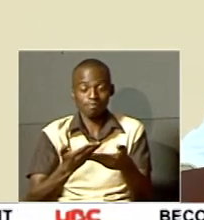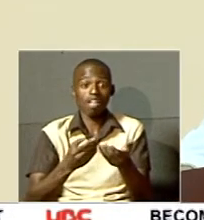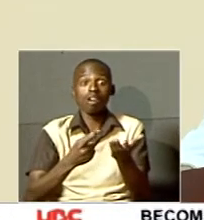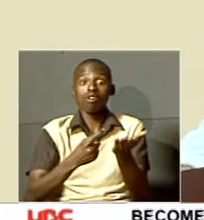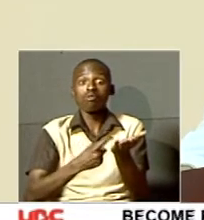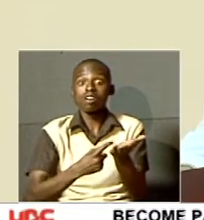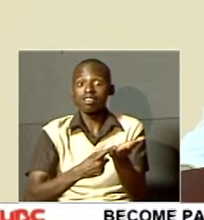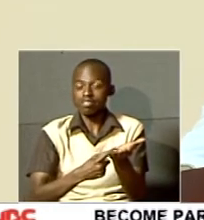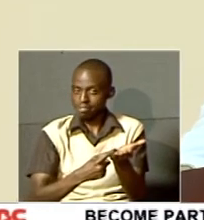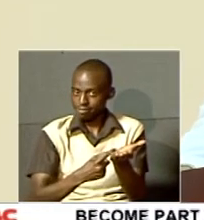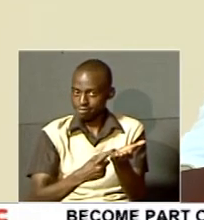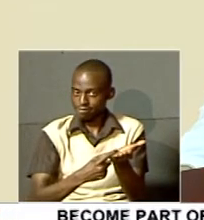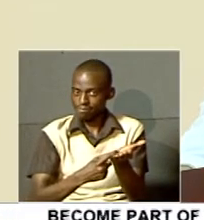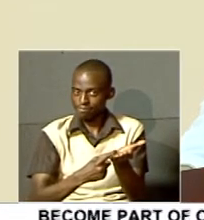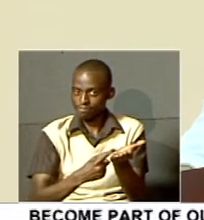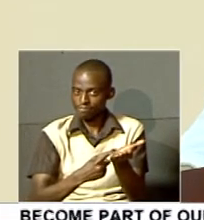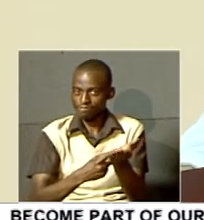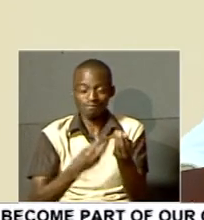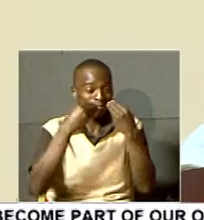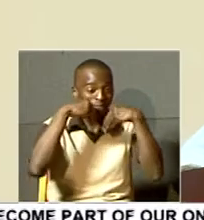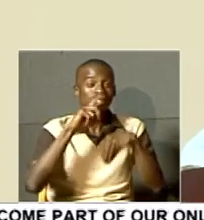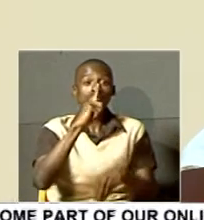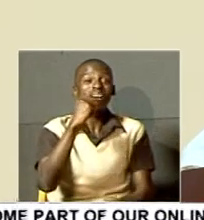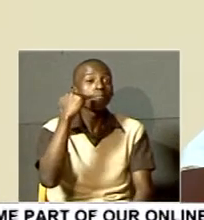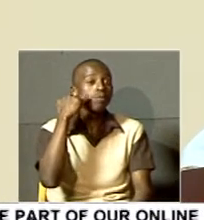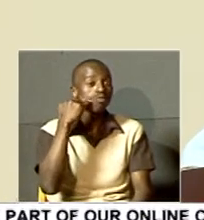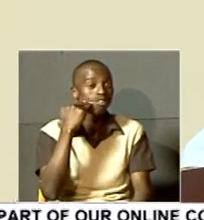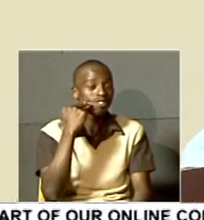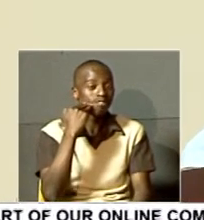Ugandans eat only 1 million tons.